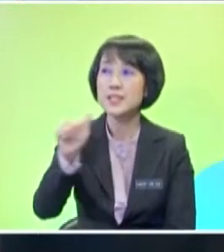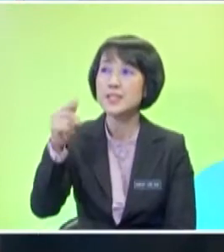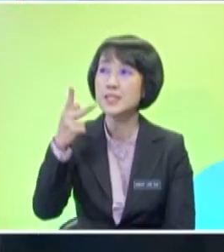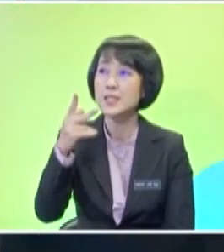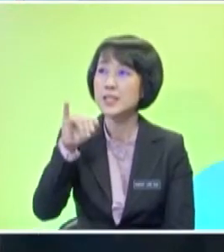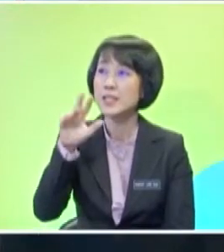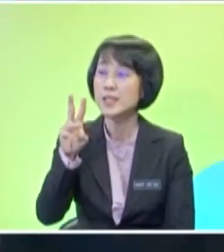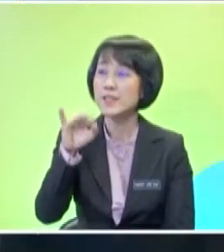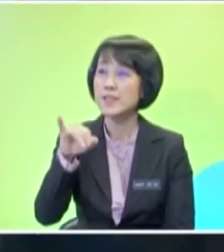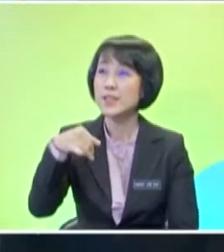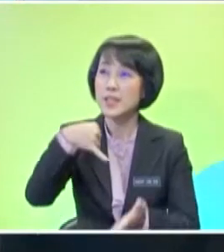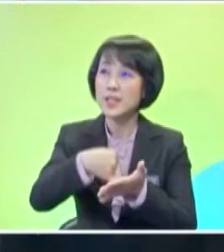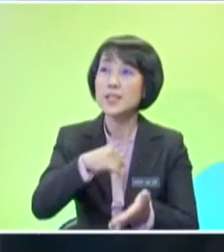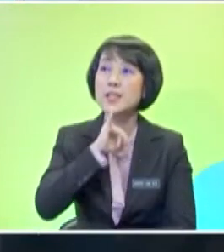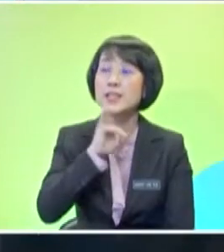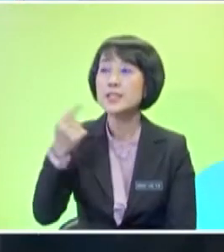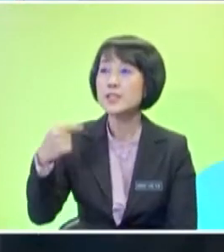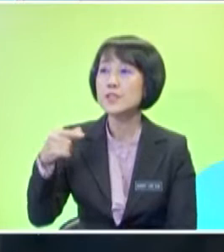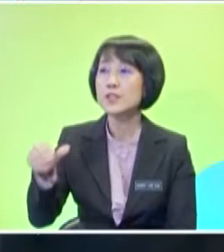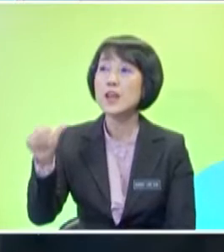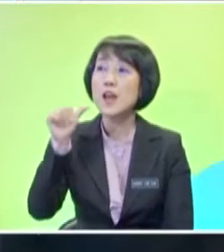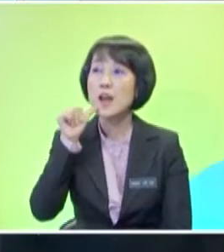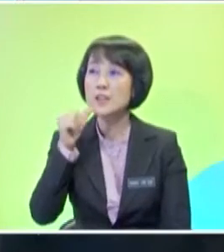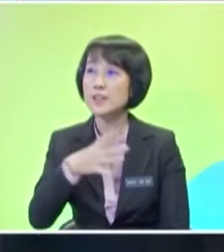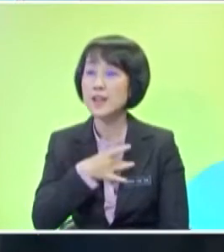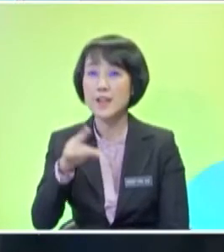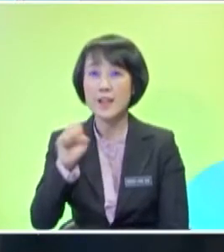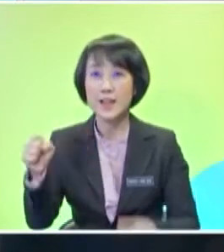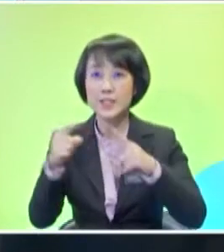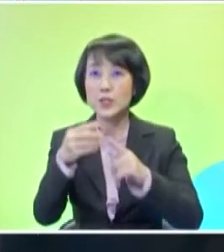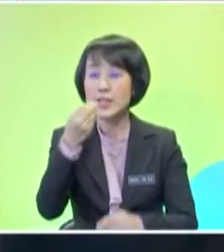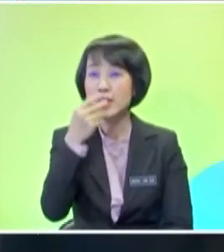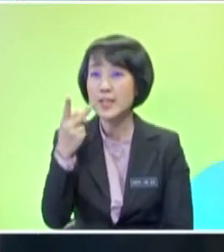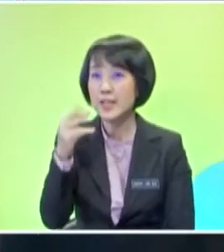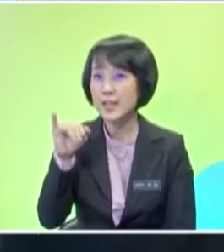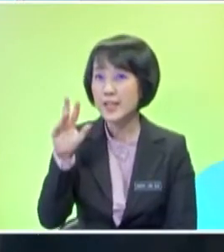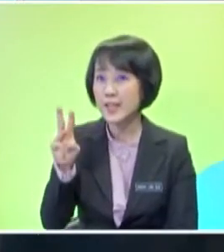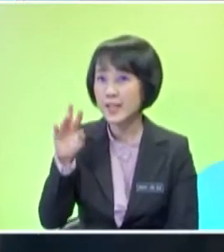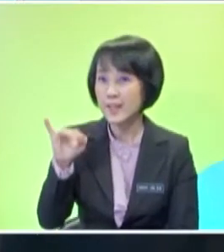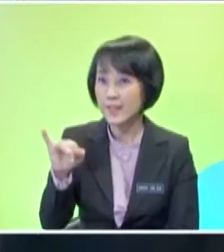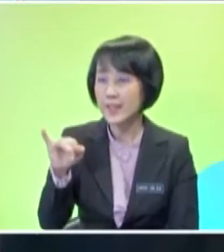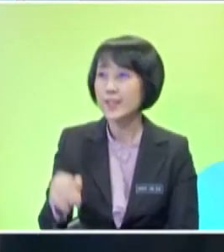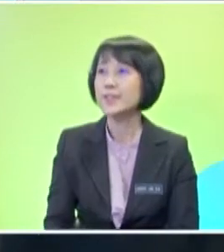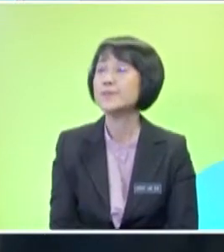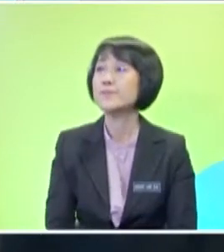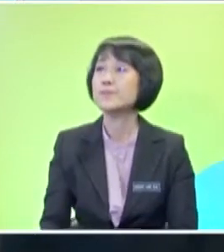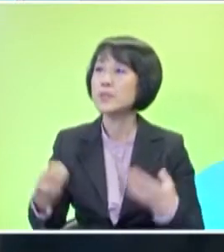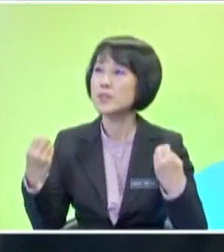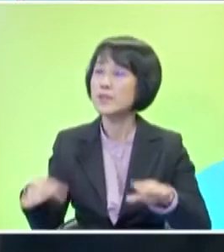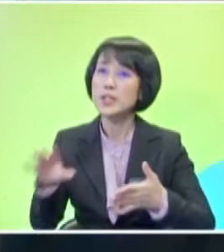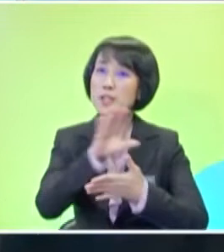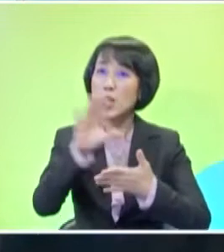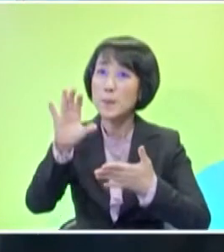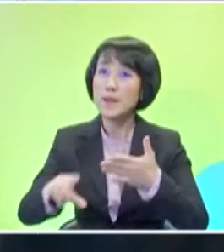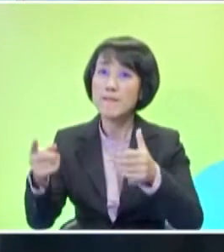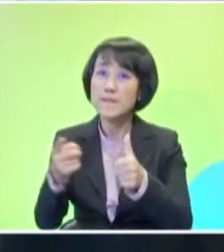green. And Asha likes to eat kiwi. So I've already completed the first sentence.